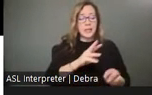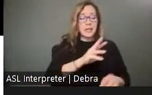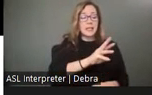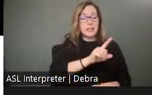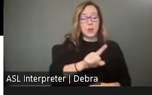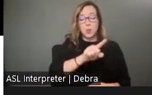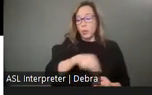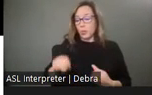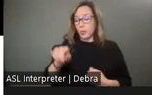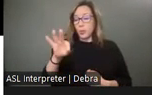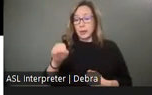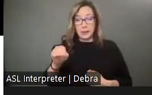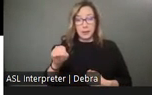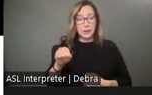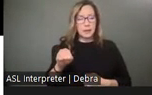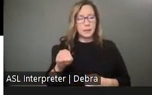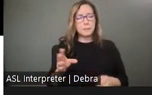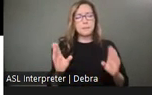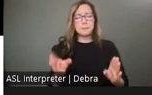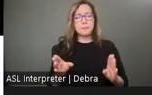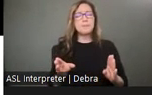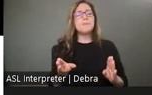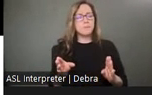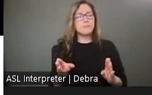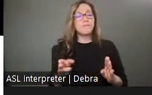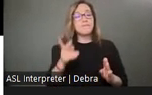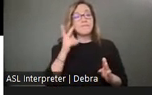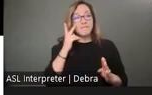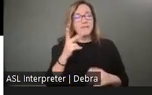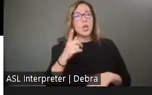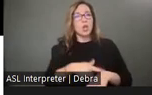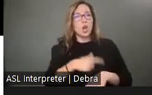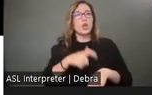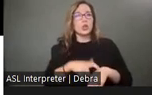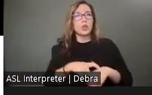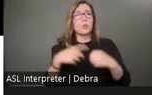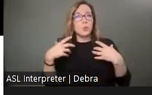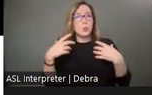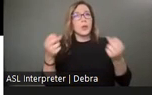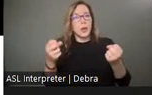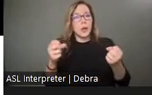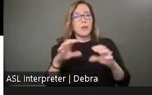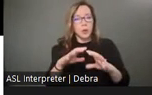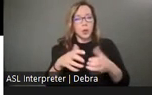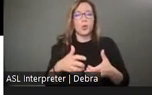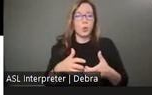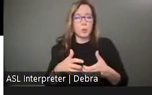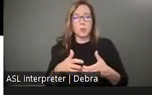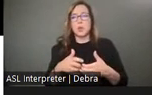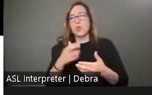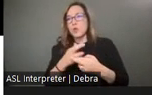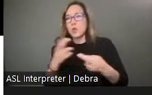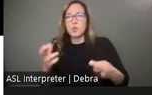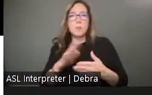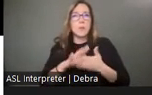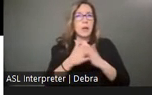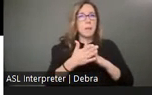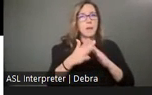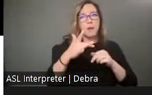90, that's when you really start to see these long-term recovery groups come online. You might see those resources becoming available